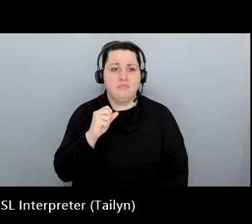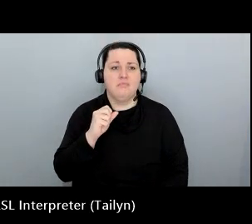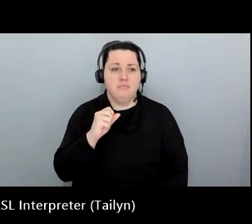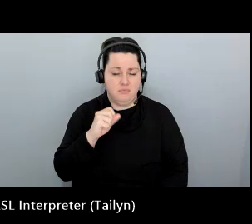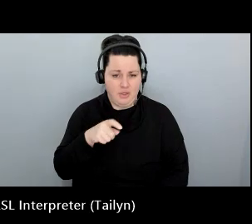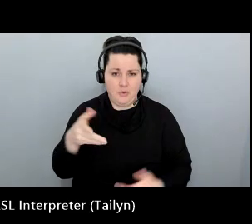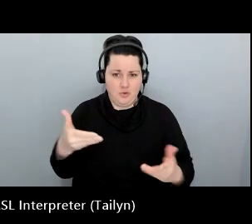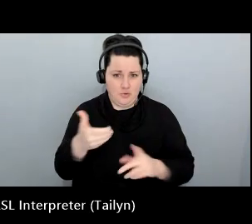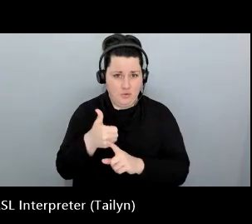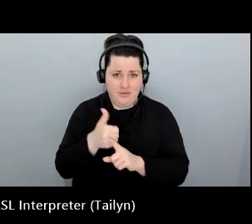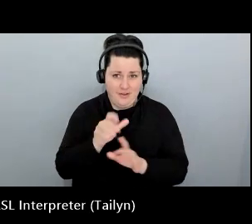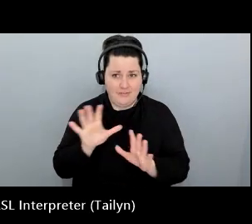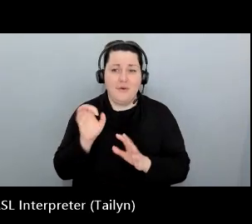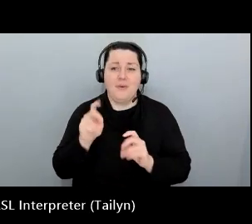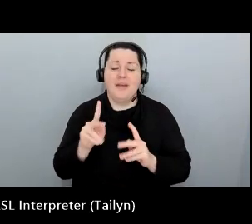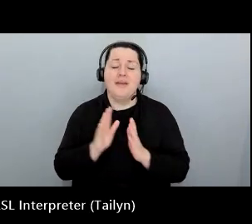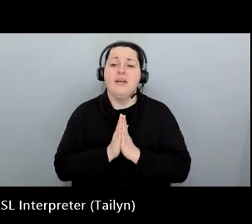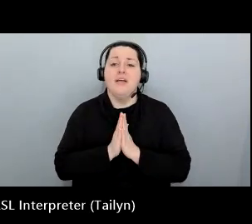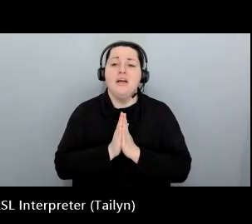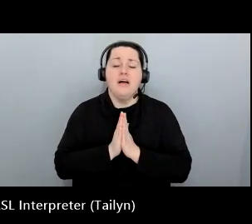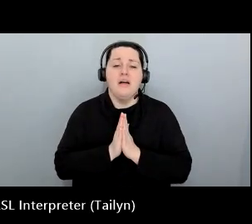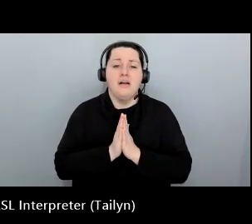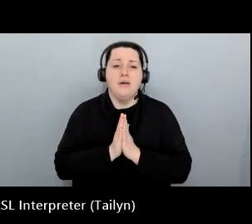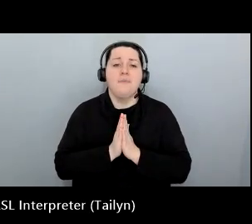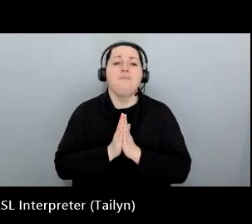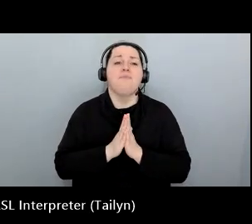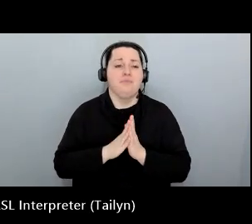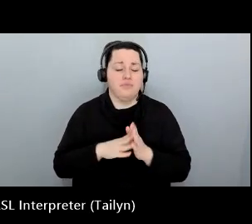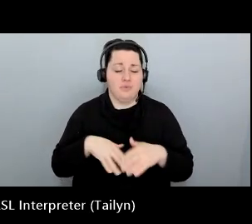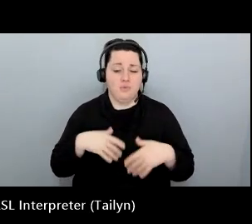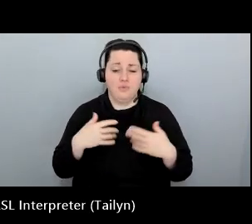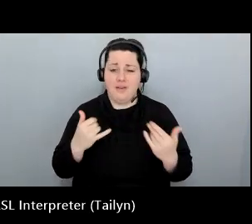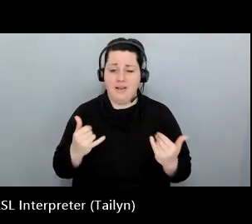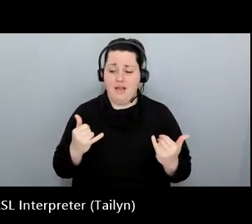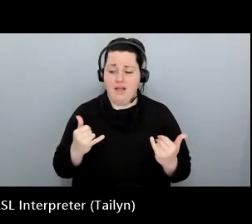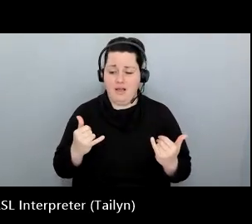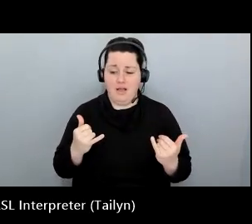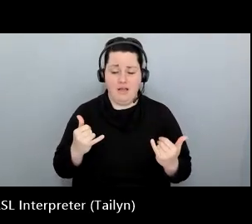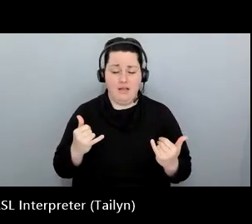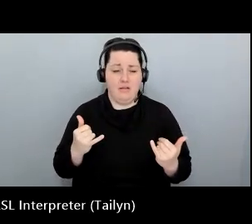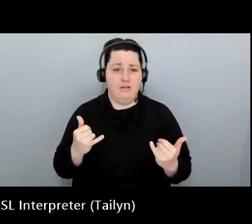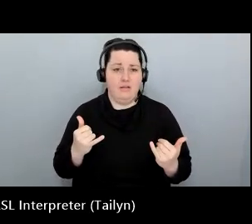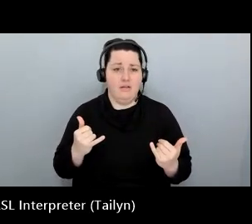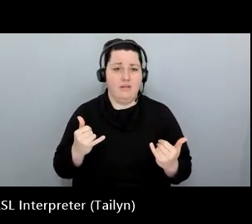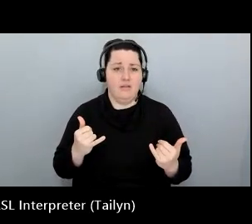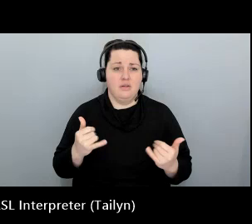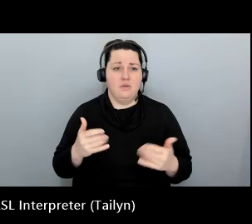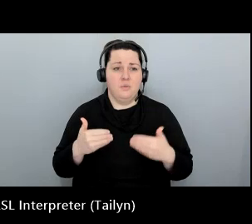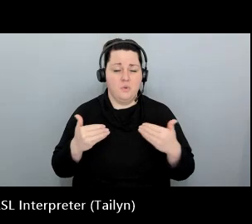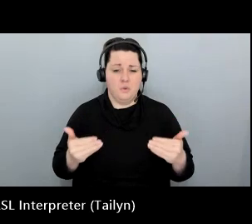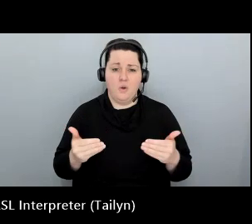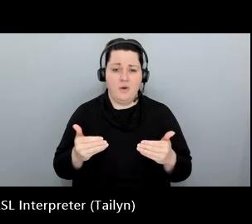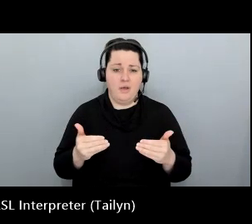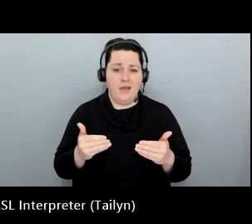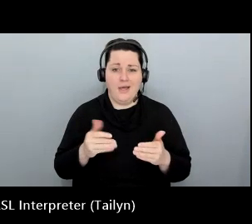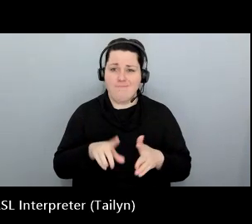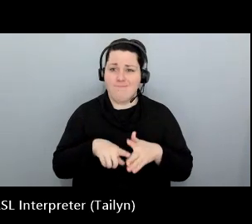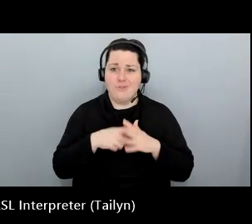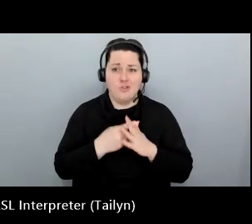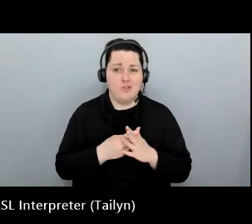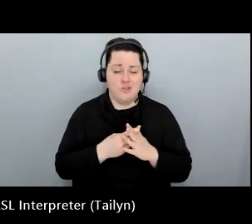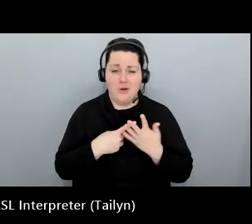everything else. All right. So with that being said, let's go ahead and dive right in to talk about what